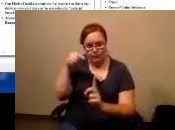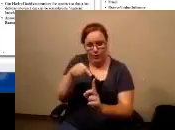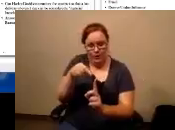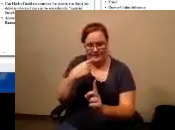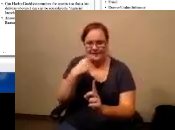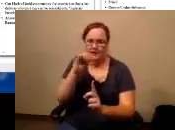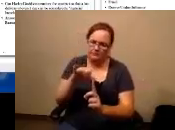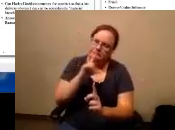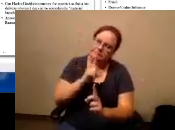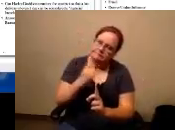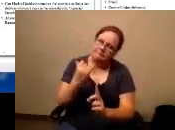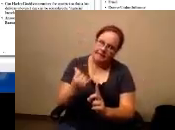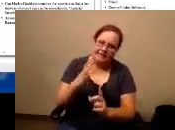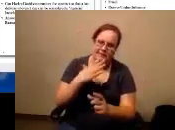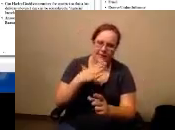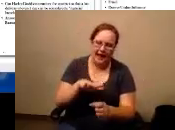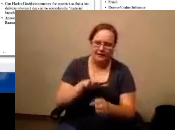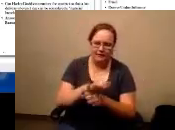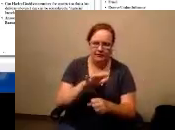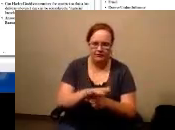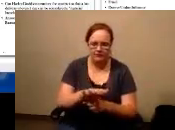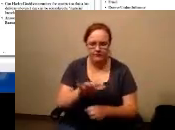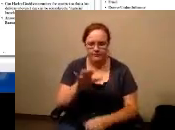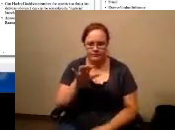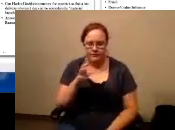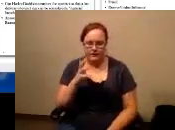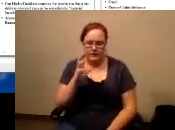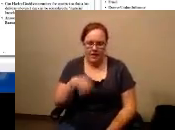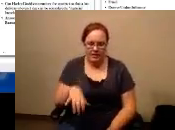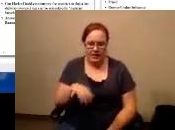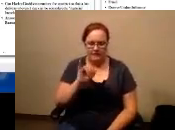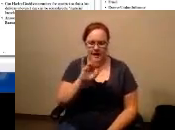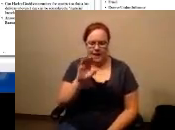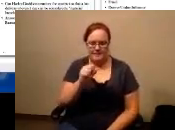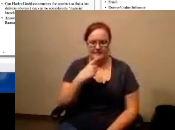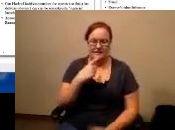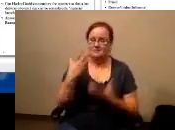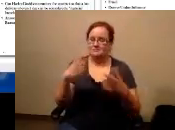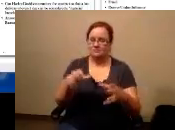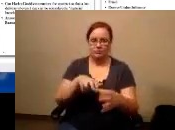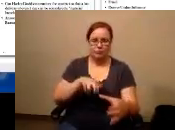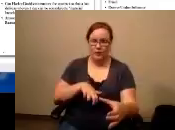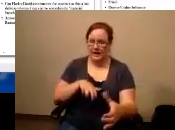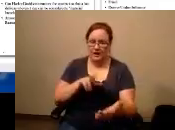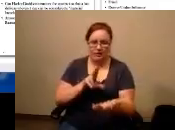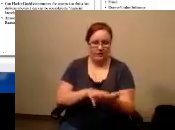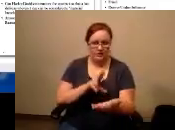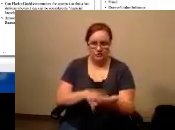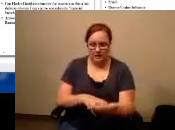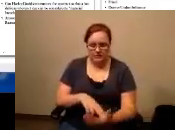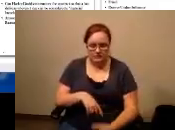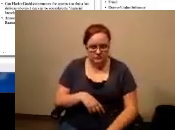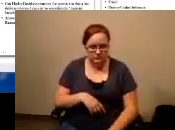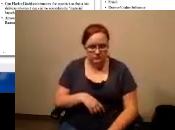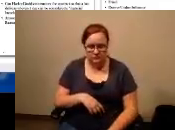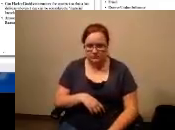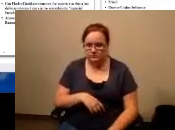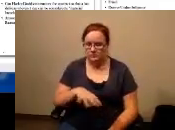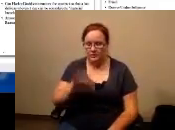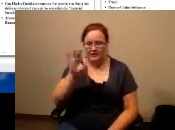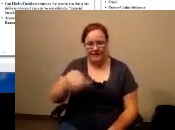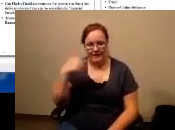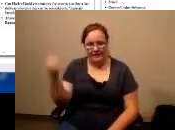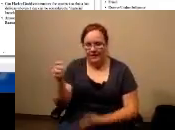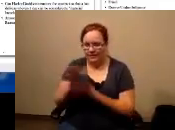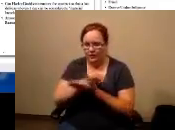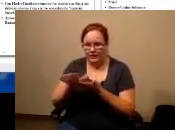enough, material enough, that IBIS can say, all right, we terminate the contract, we're not paying you anymore, and we're going to find a substitute